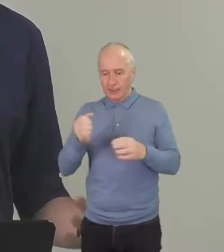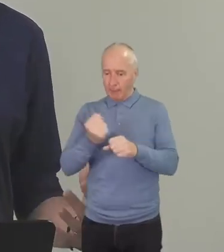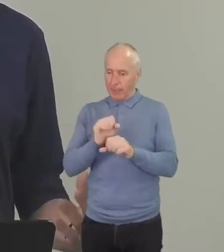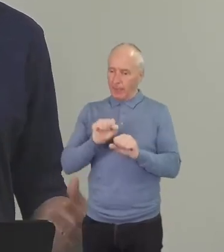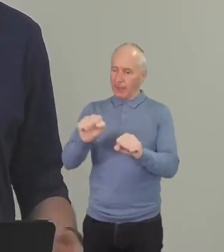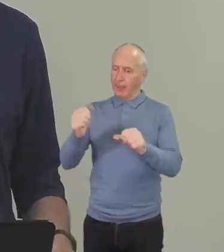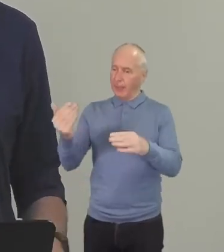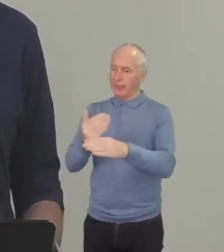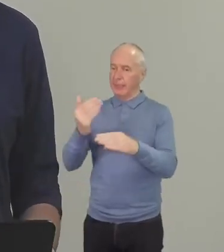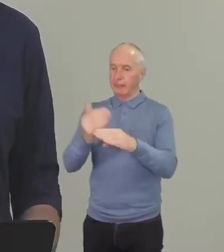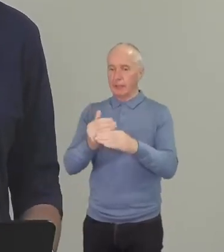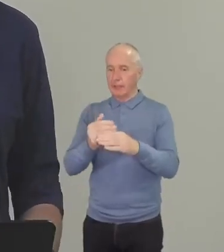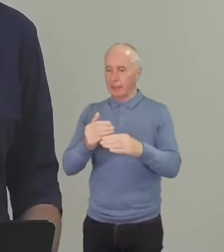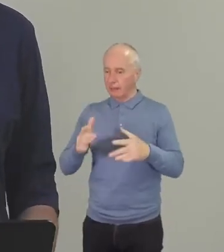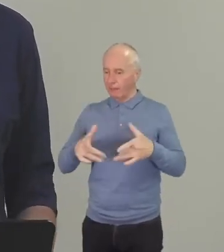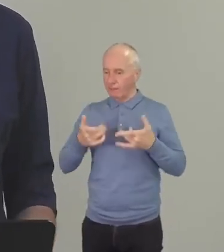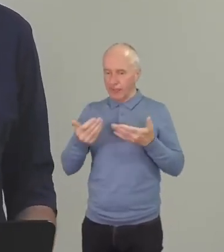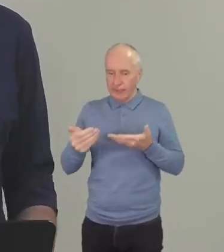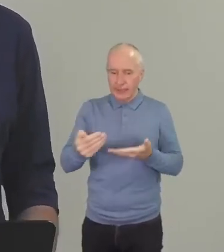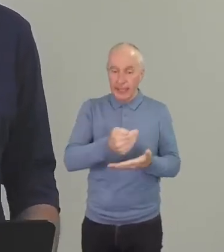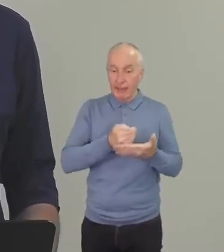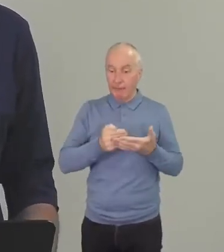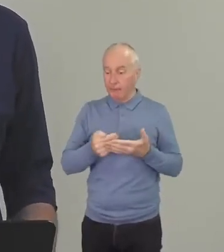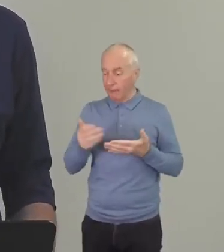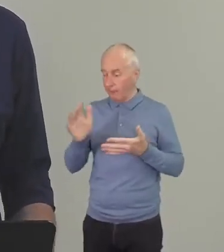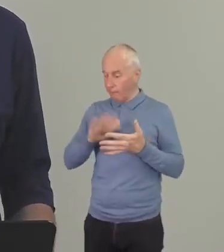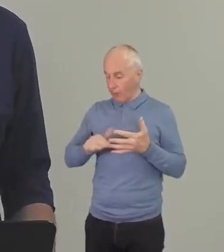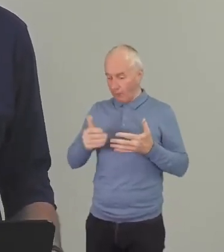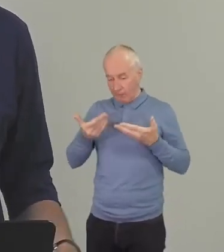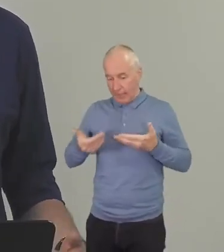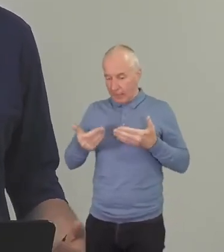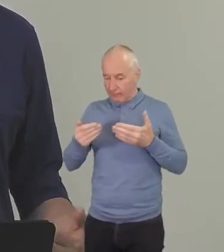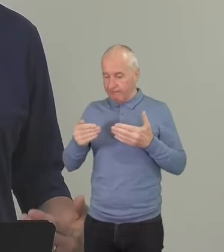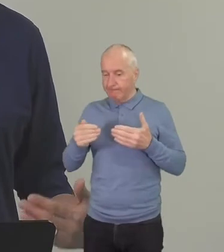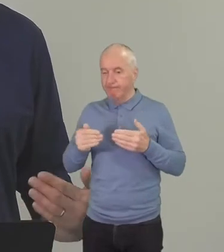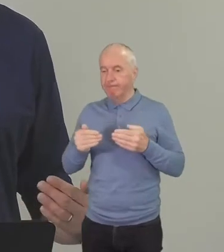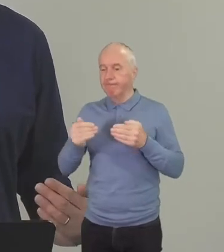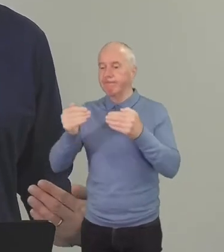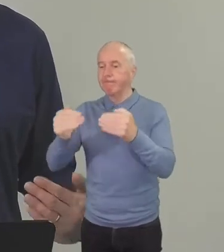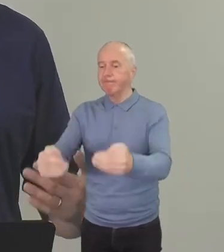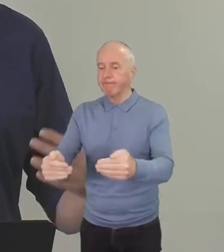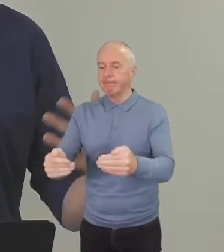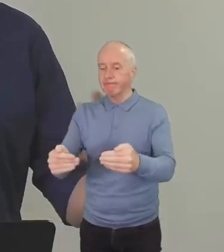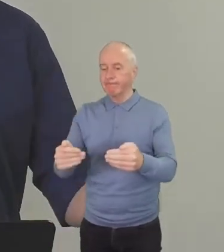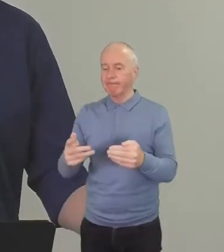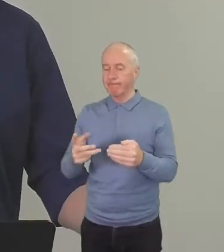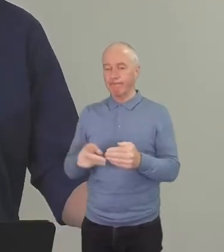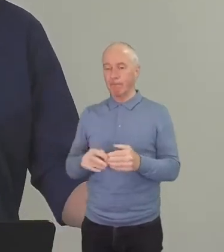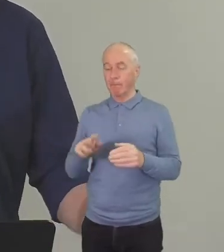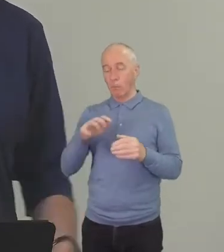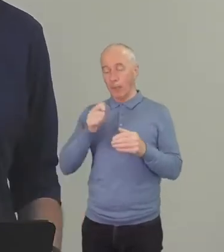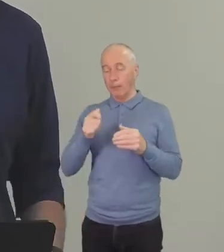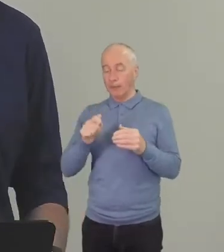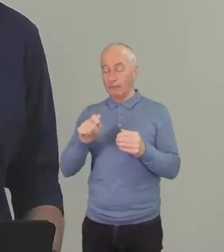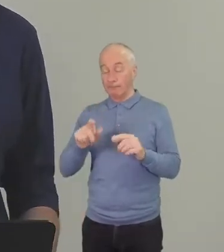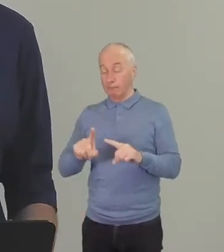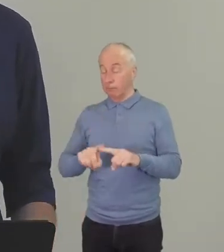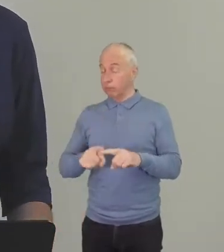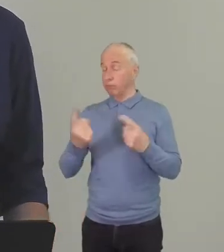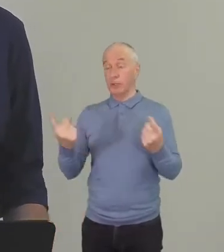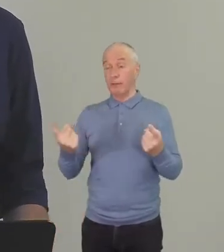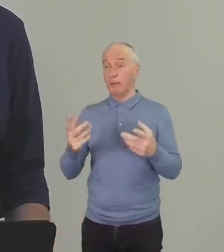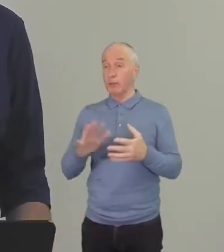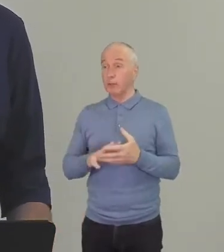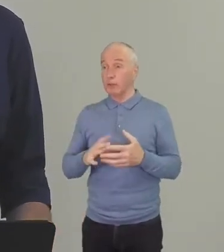Going forward, the world will look very different. And much as there's obviously a necessity around the vaccine being rolled out, and we've been